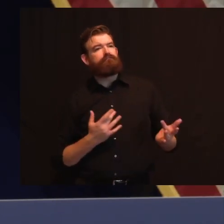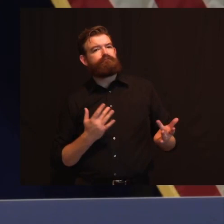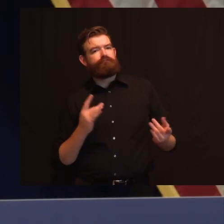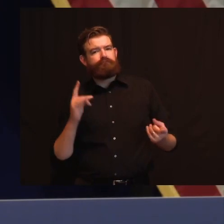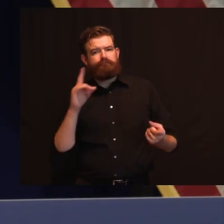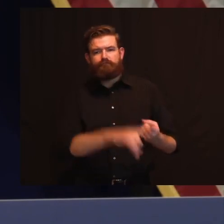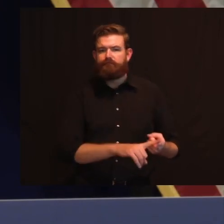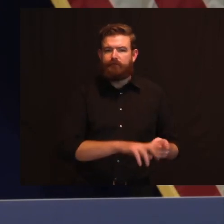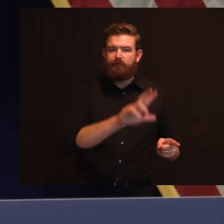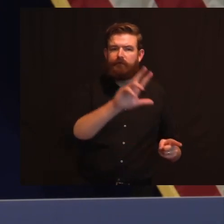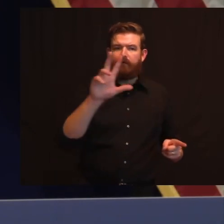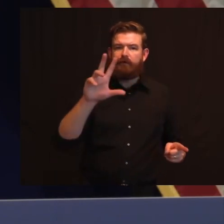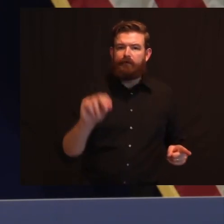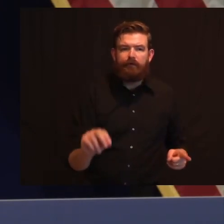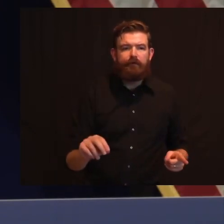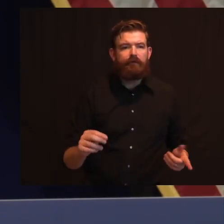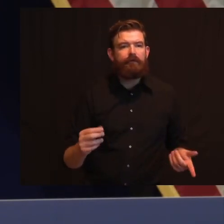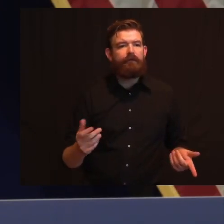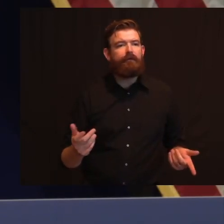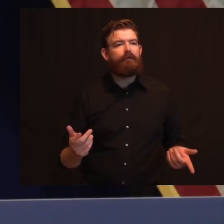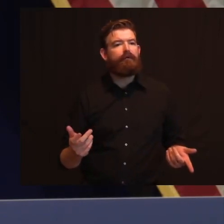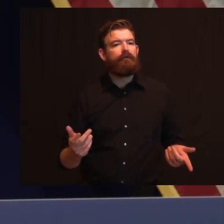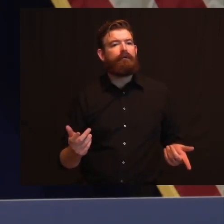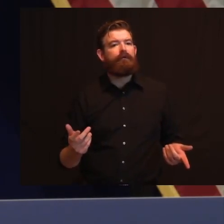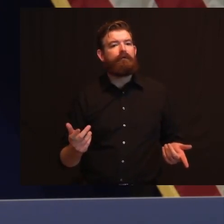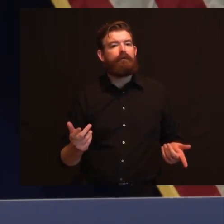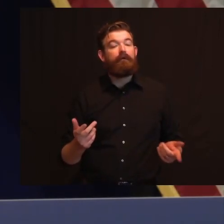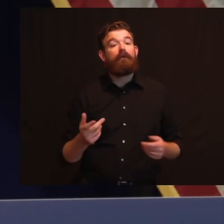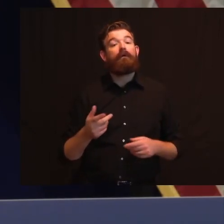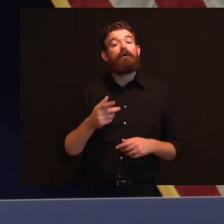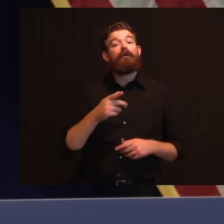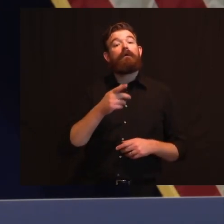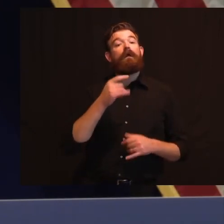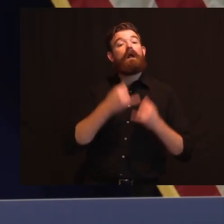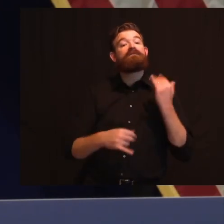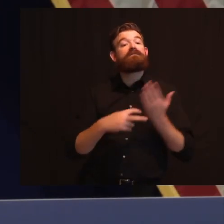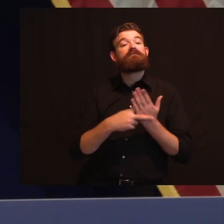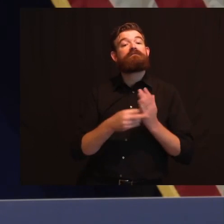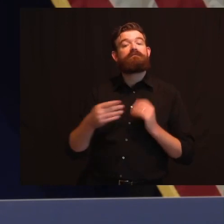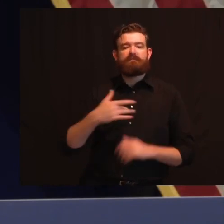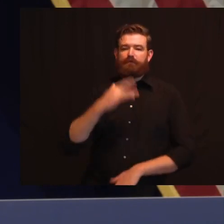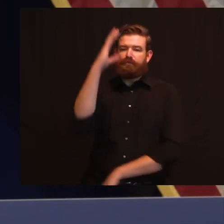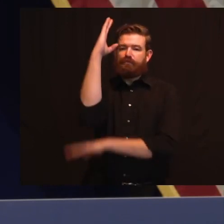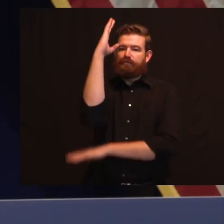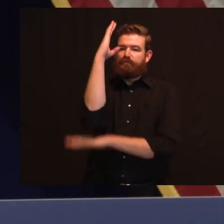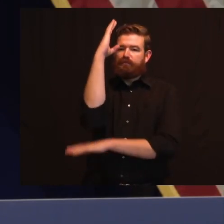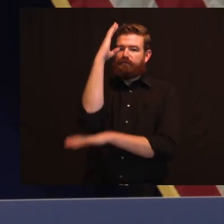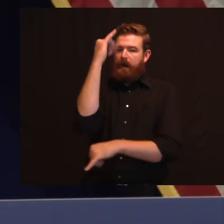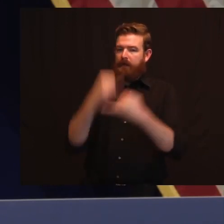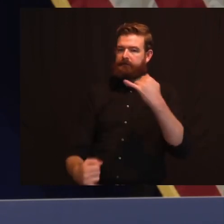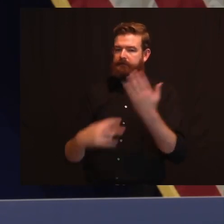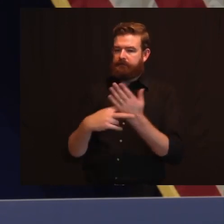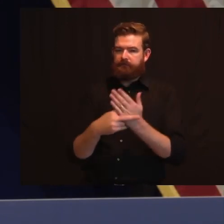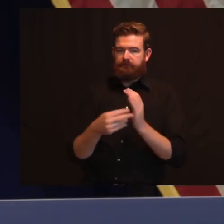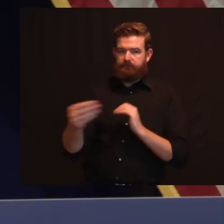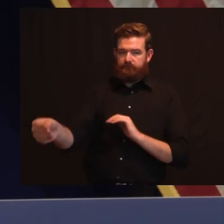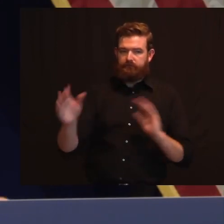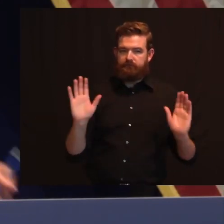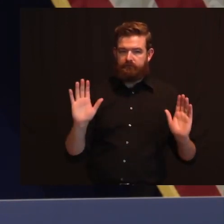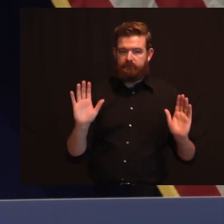roughly between 11:30 and noon. We still want to be able to serve people better,